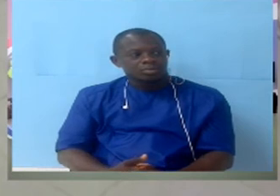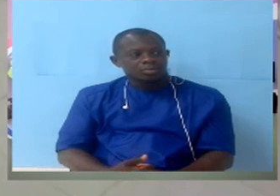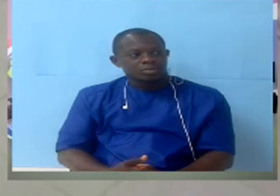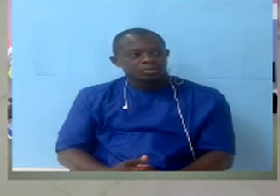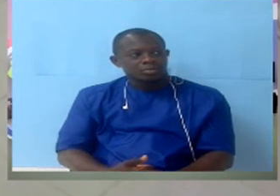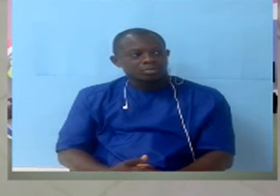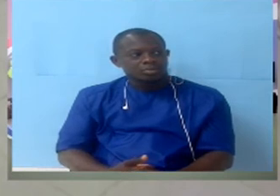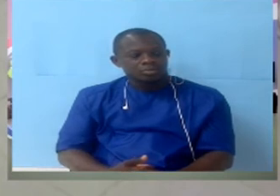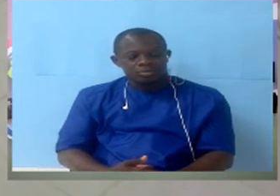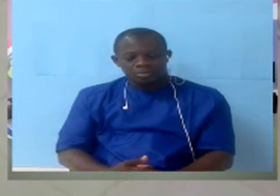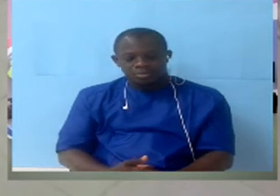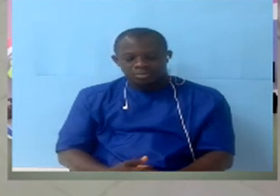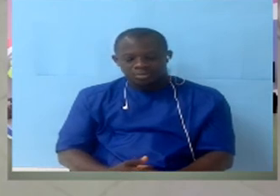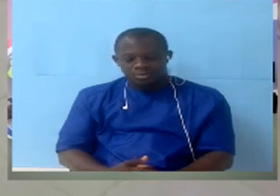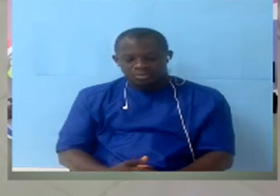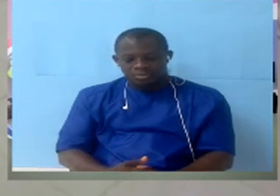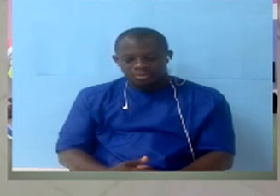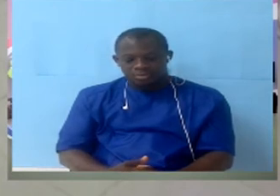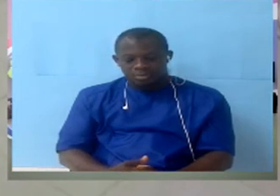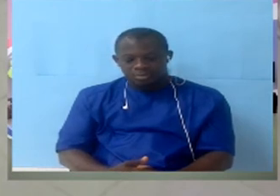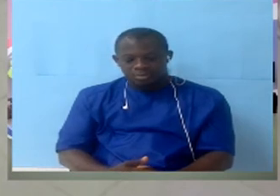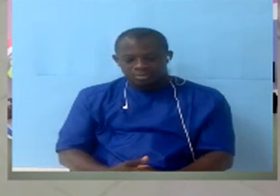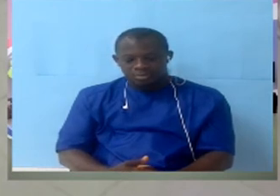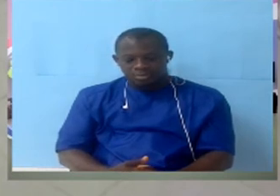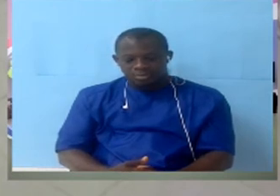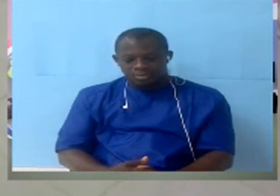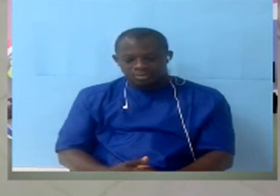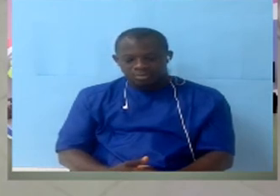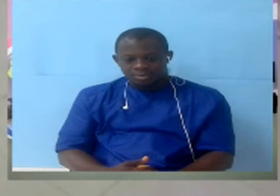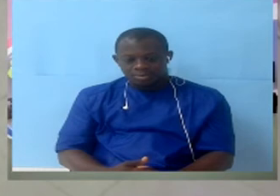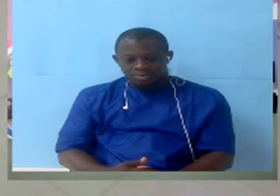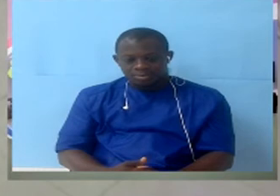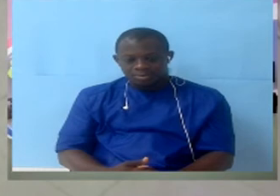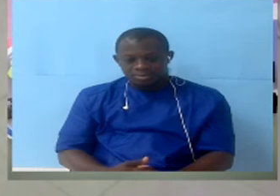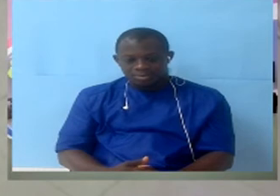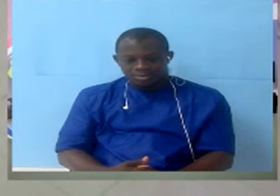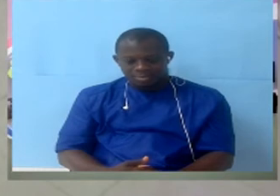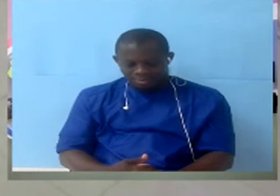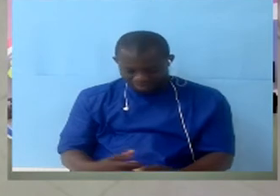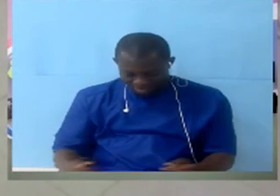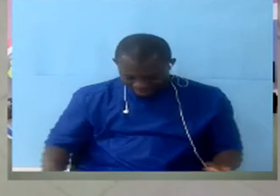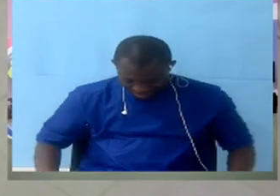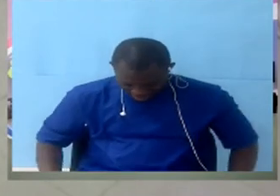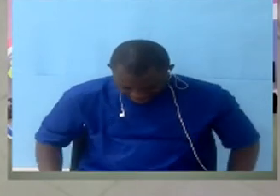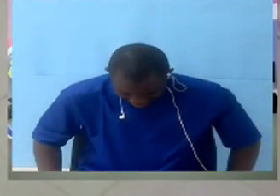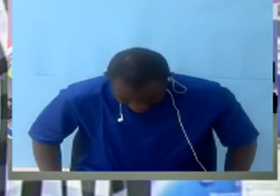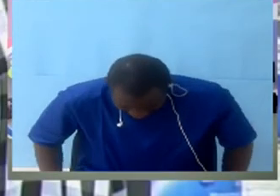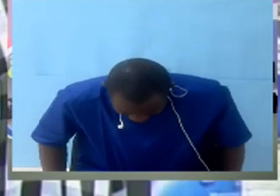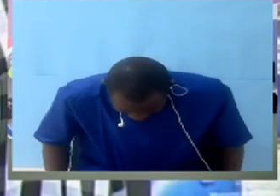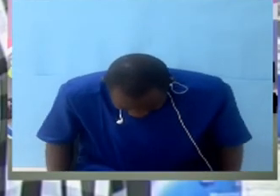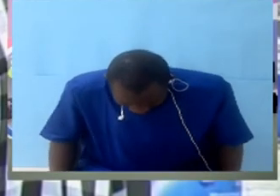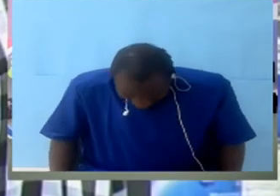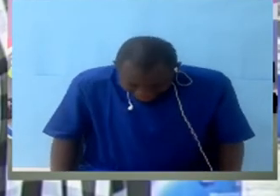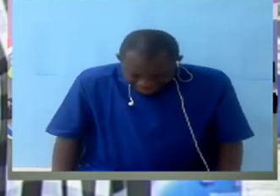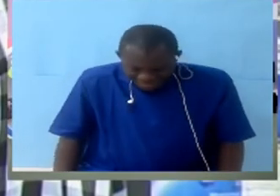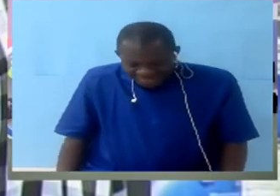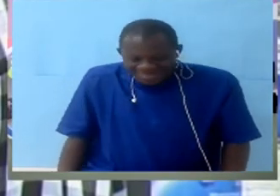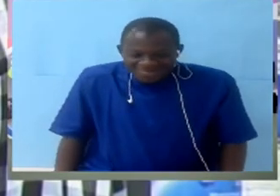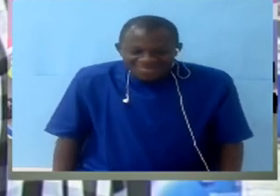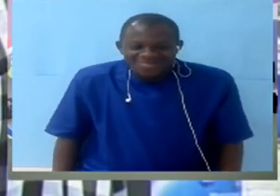Silang ke silang di koi be berkilol telale. Ah, kapa jira moro kono. When I was alighting from the vehicle, that's what they told me.